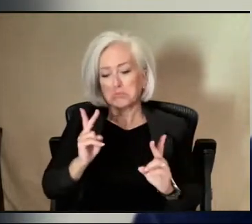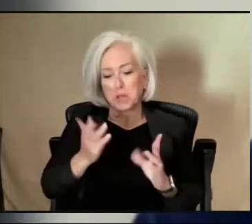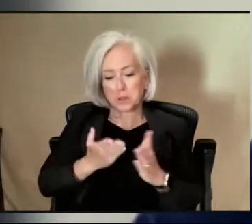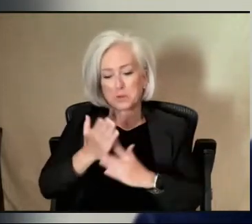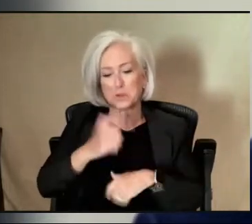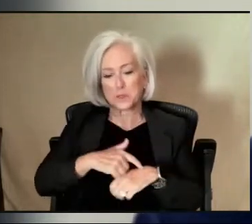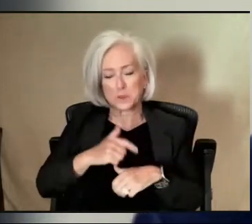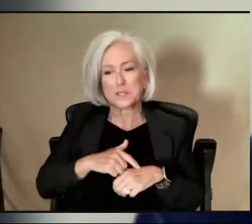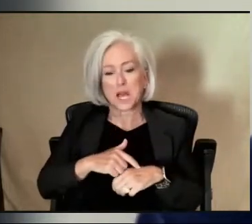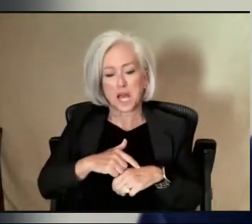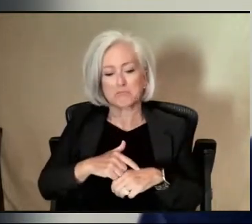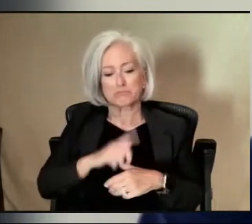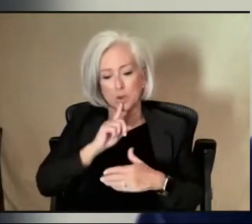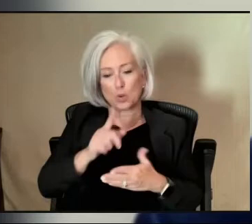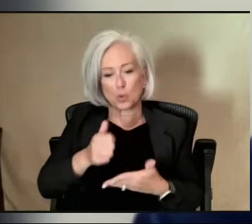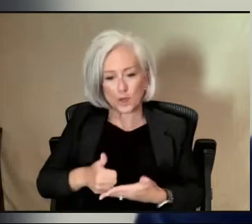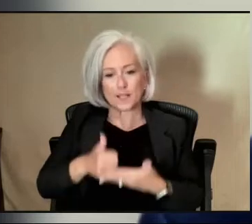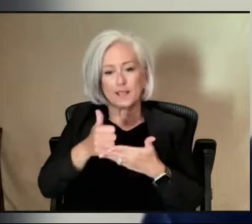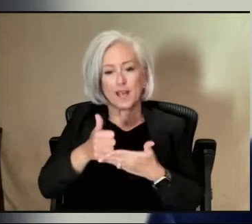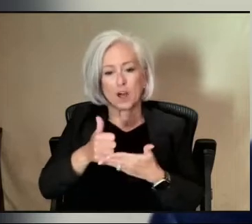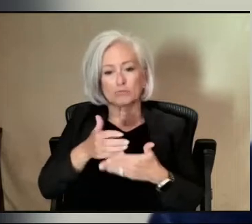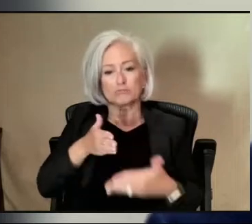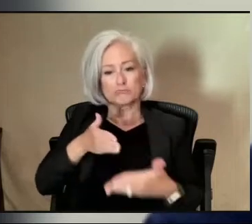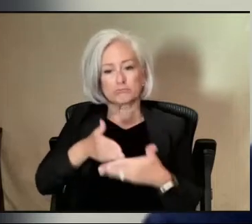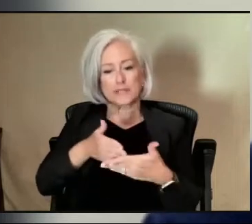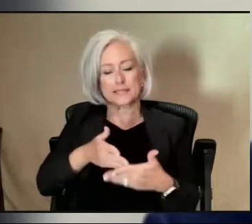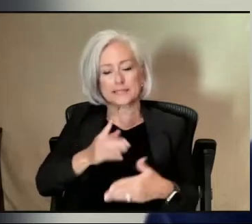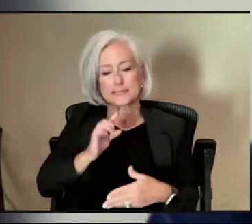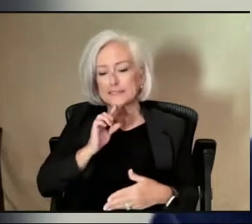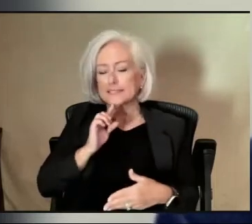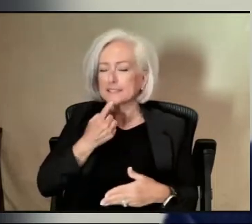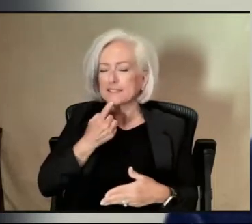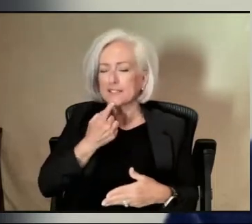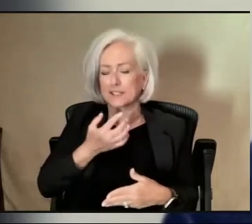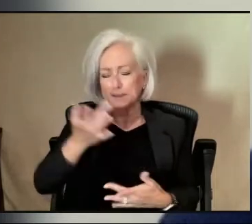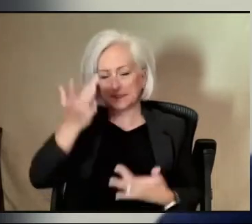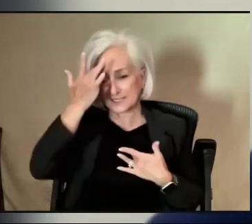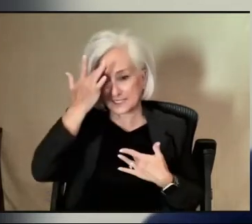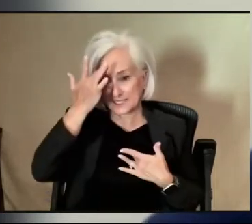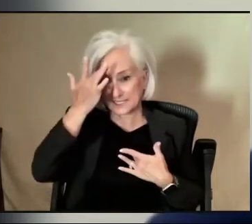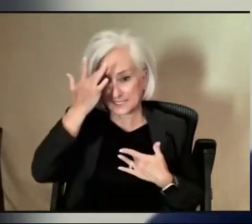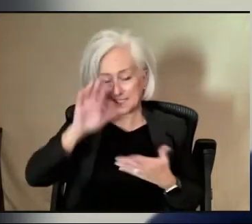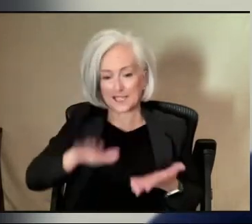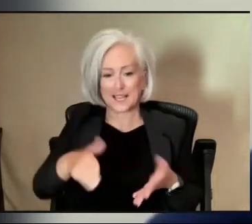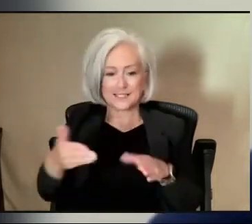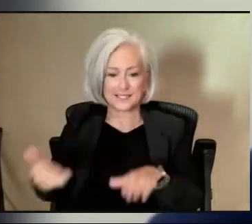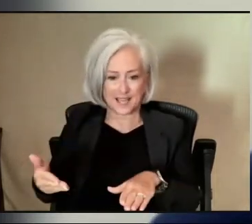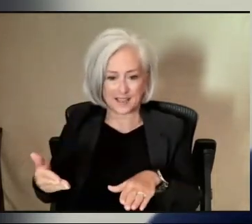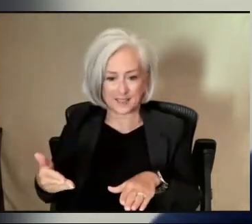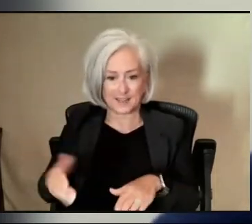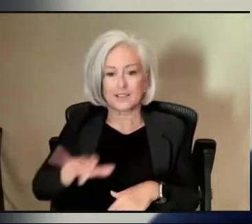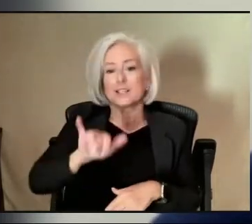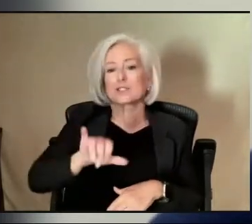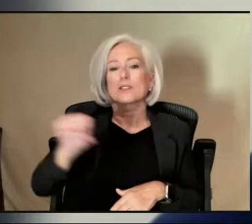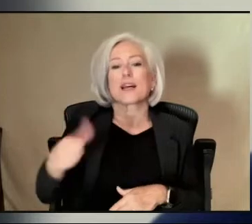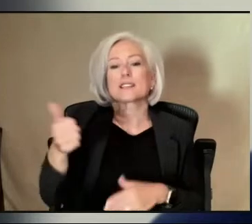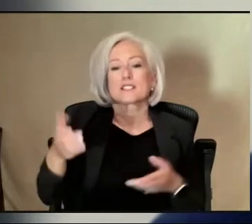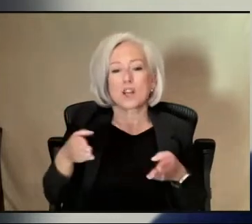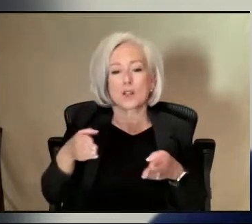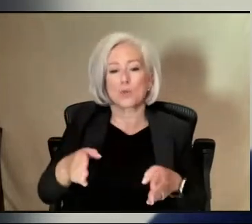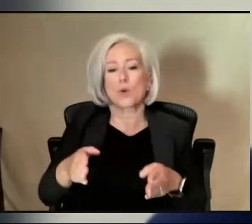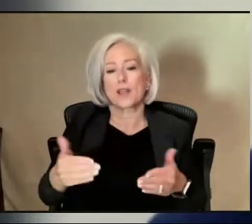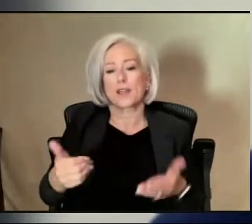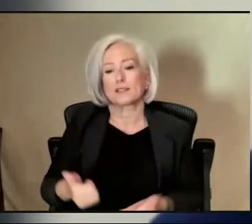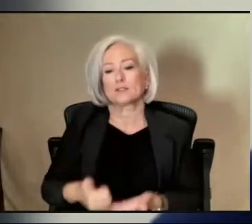and death, so that we end up with a vaccine that's another clever way of getting the spike protein into the